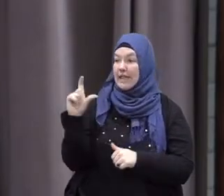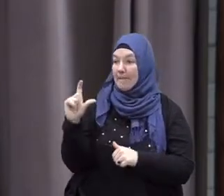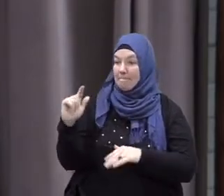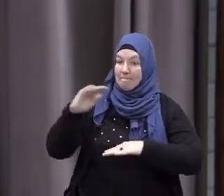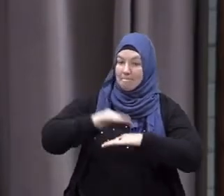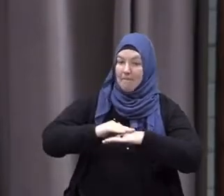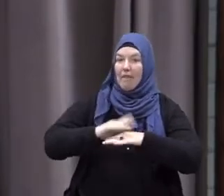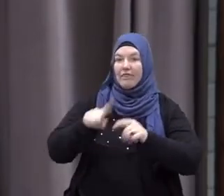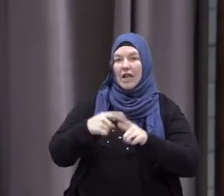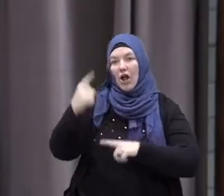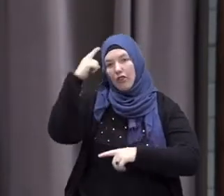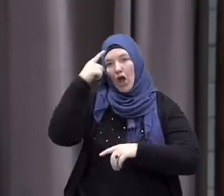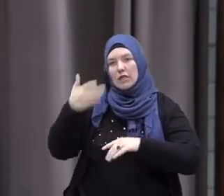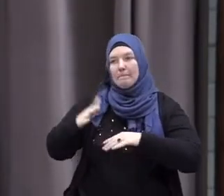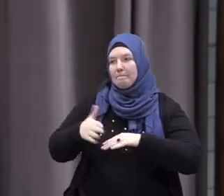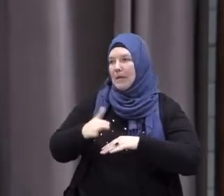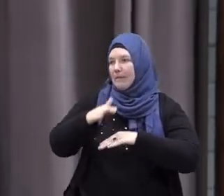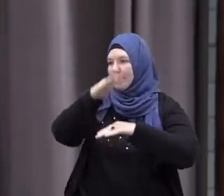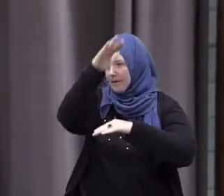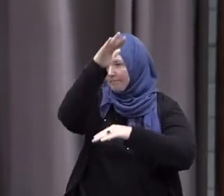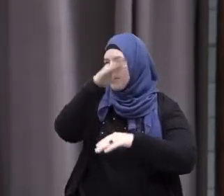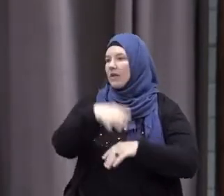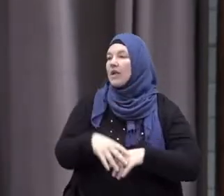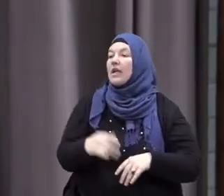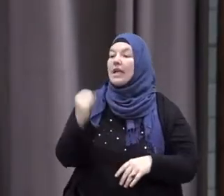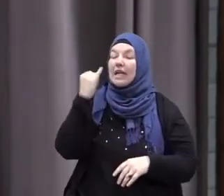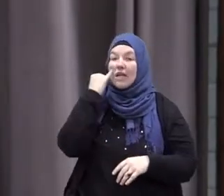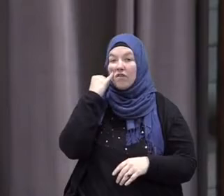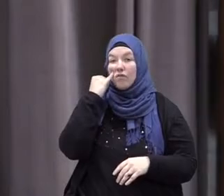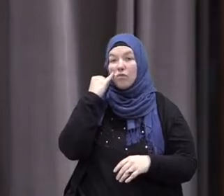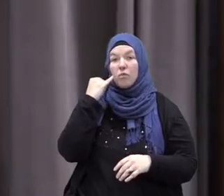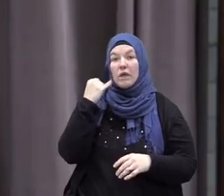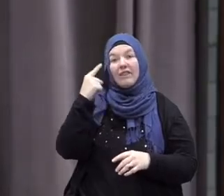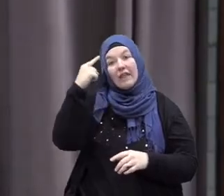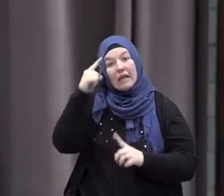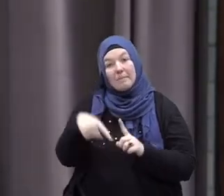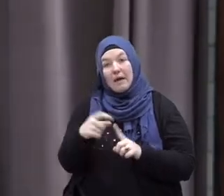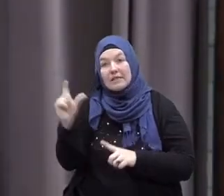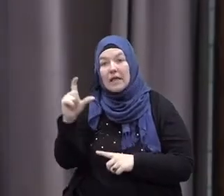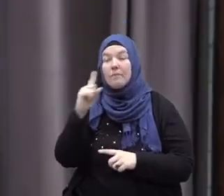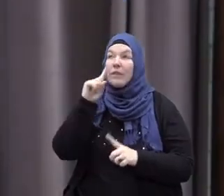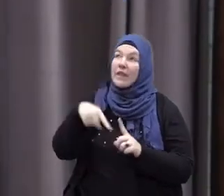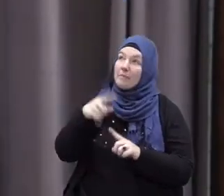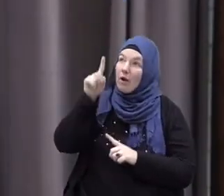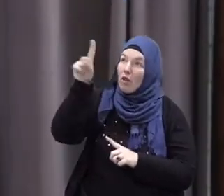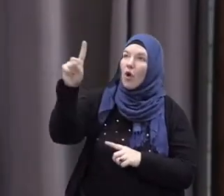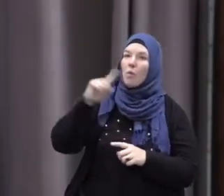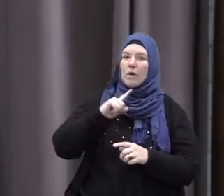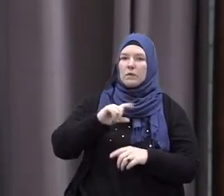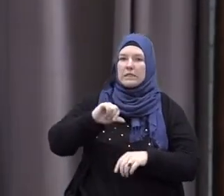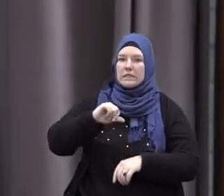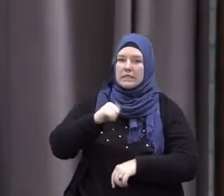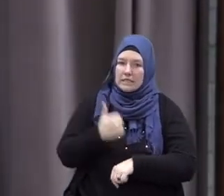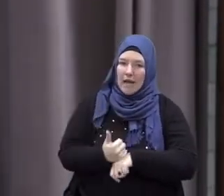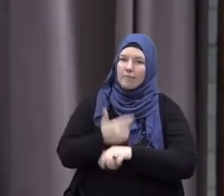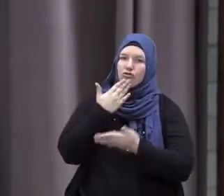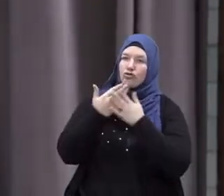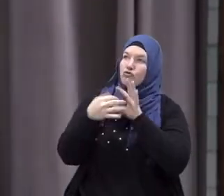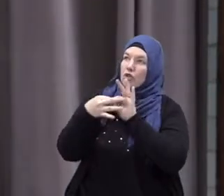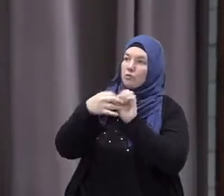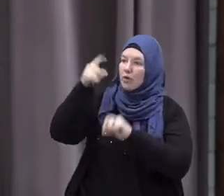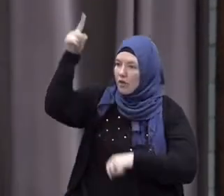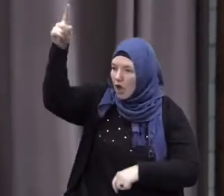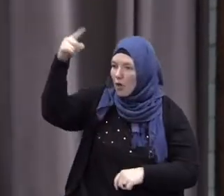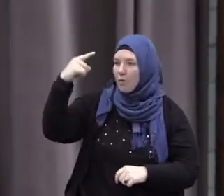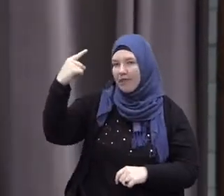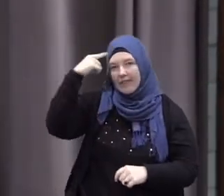then we will be thinking like Muslims, we will be behaving like Muslims, we will be establishing our relationships